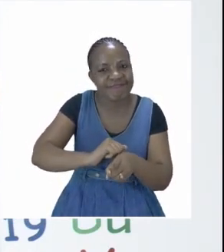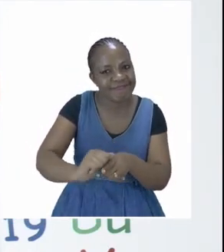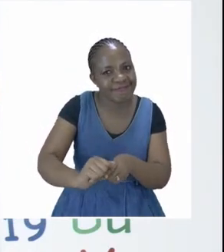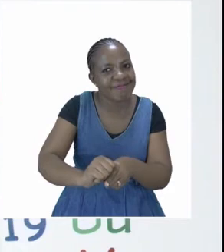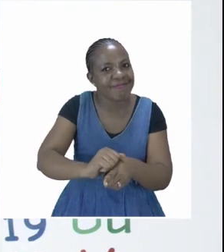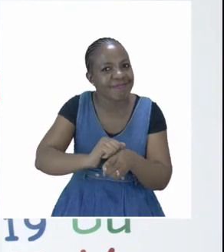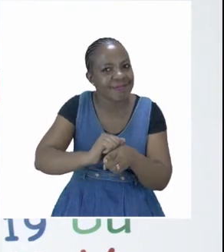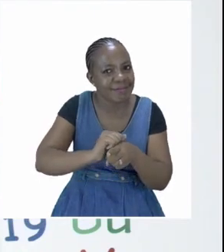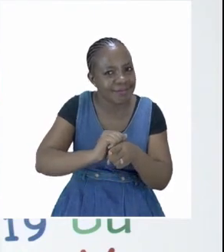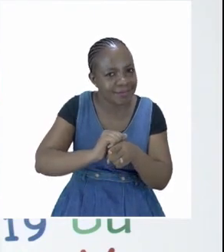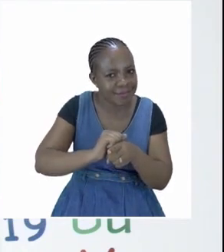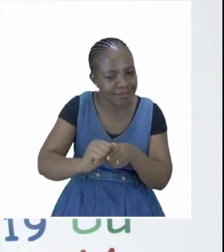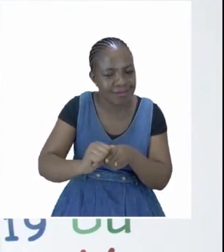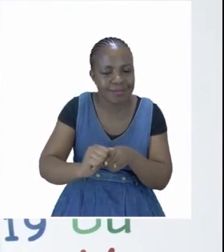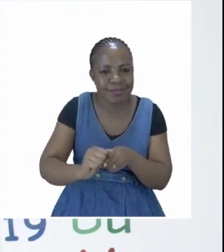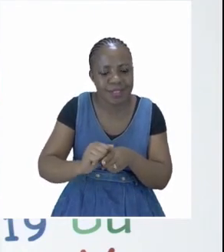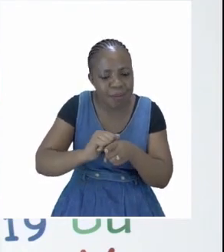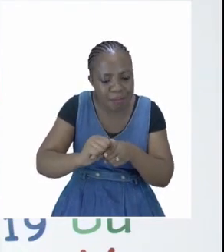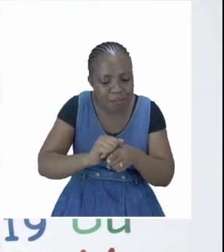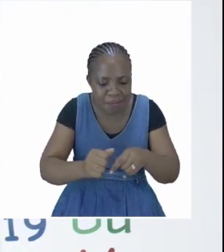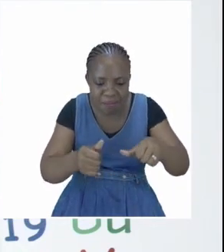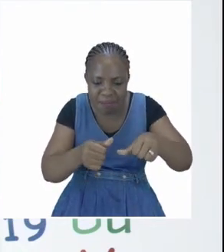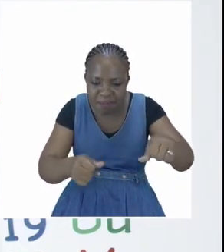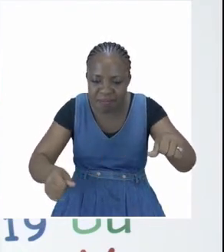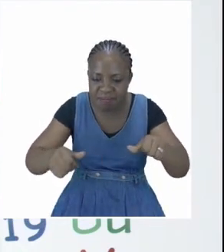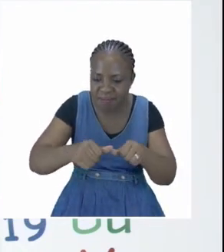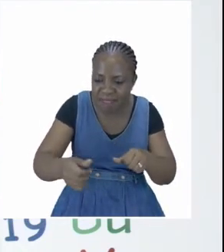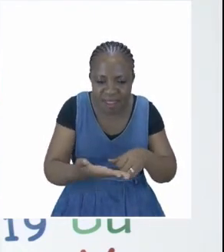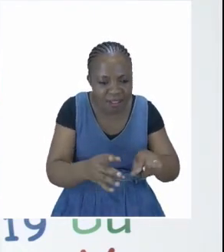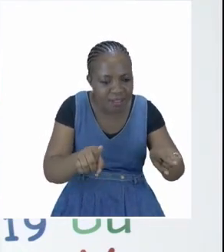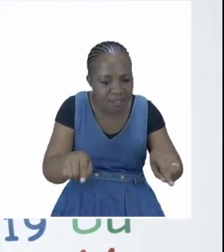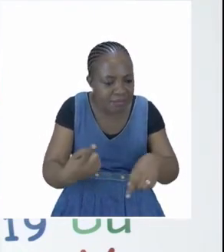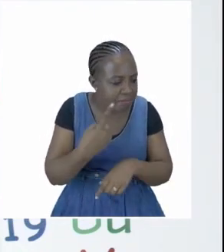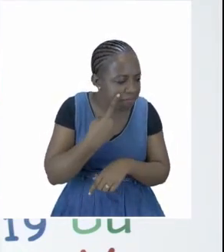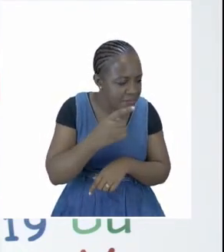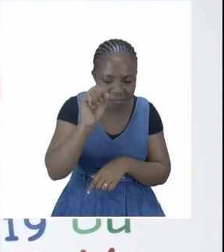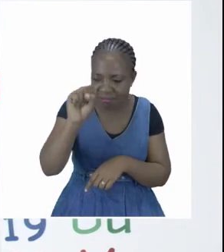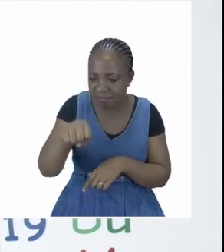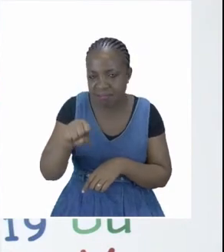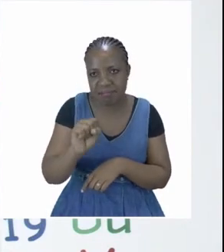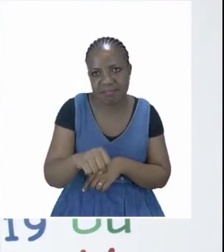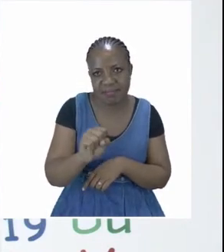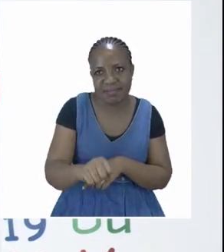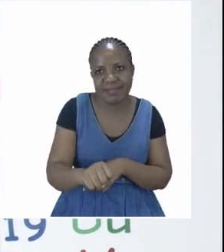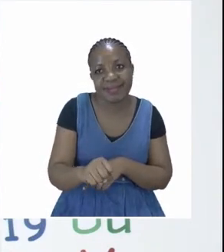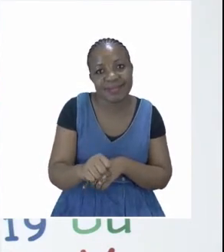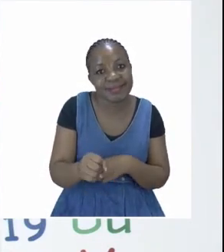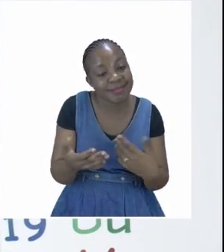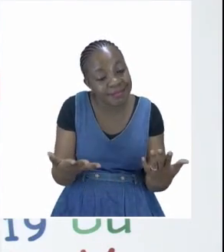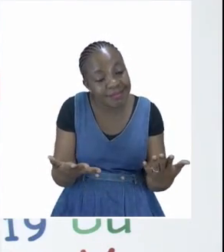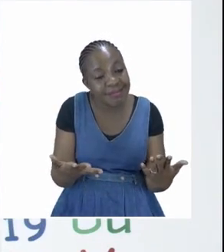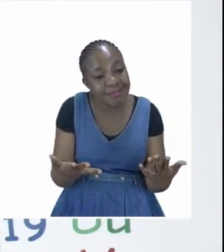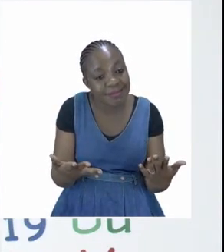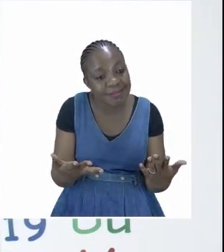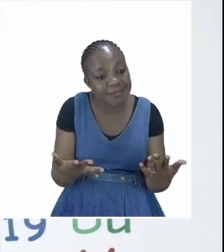practice. Practice measuring everything that you can. Also, when you measure,